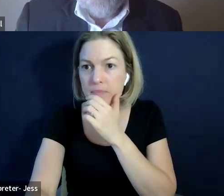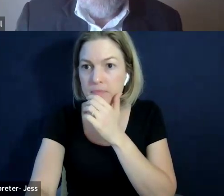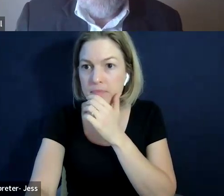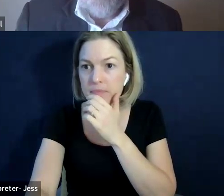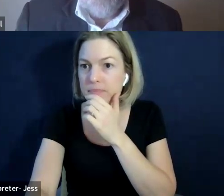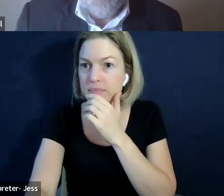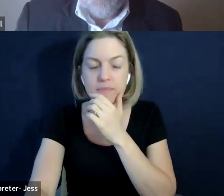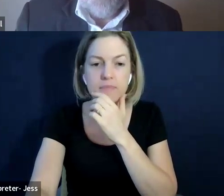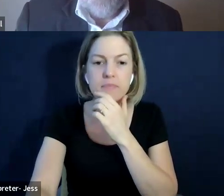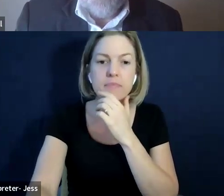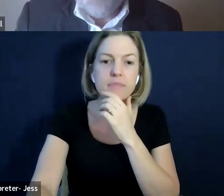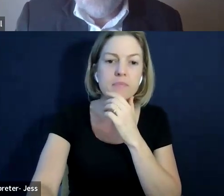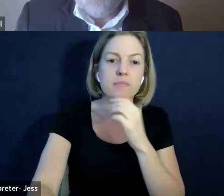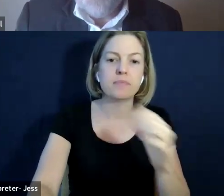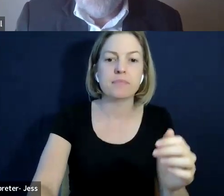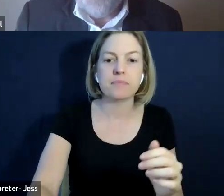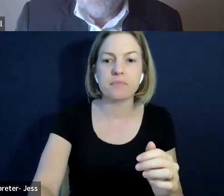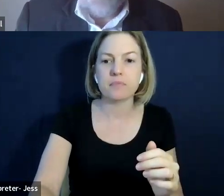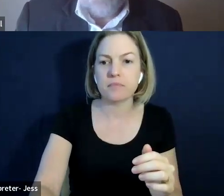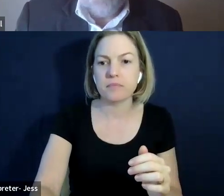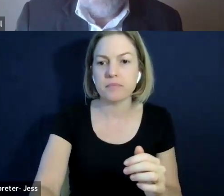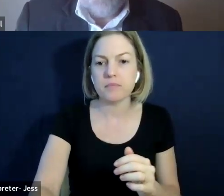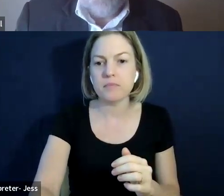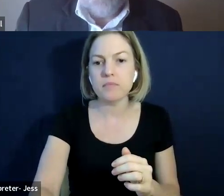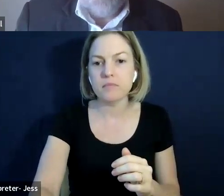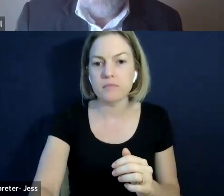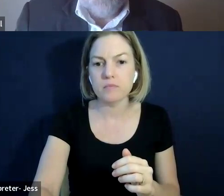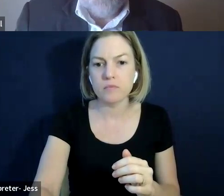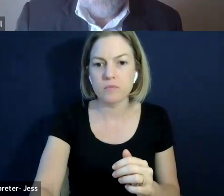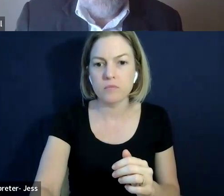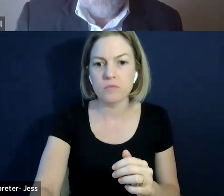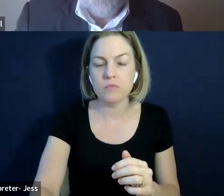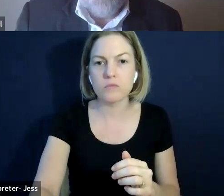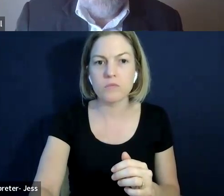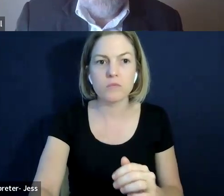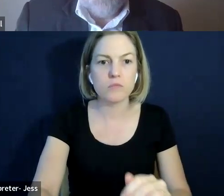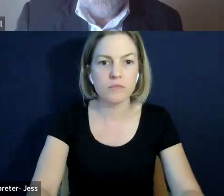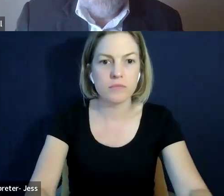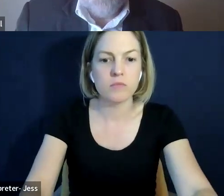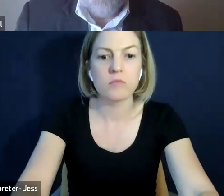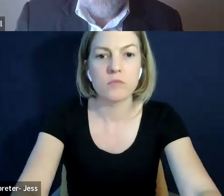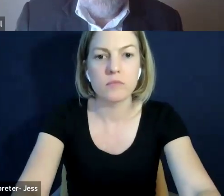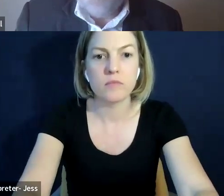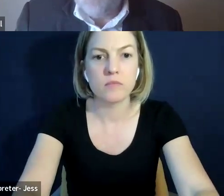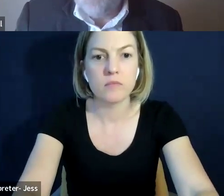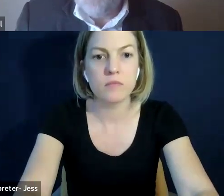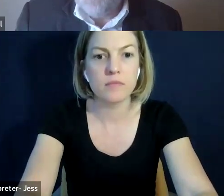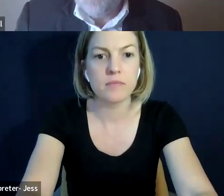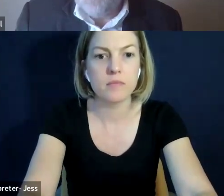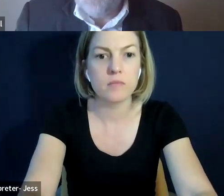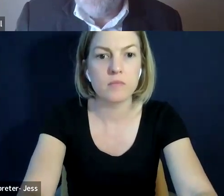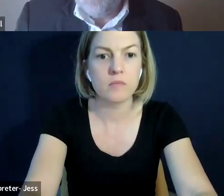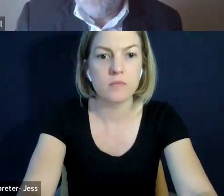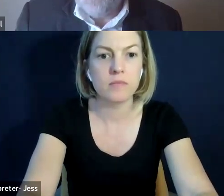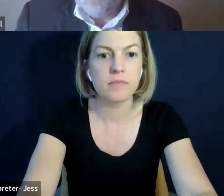the standards that we're proposing, well, first of all, the standard, the 0.01